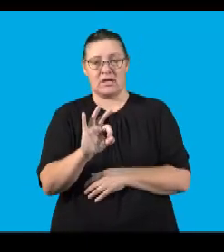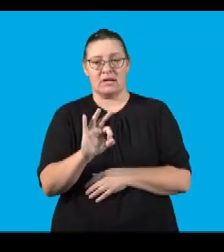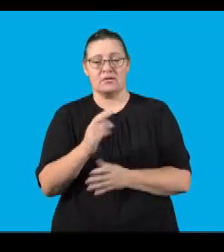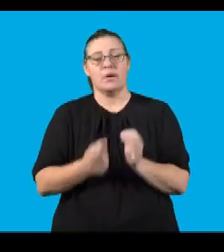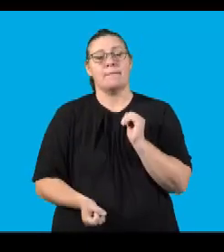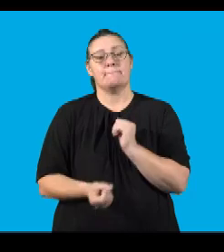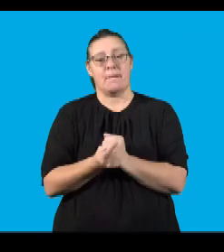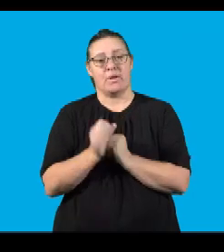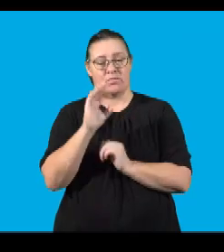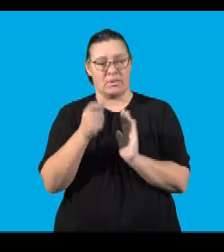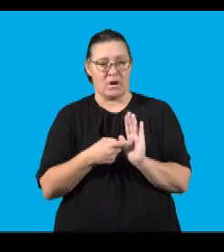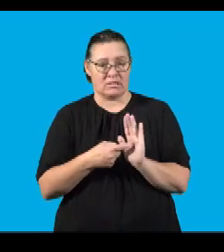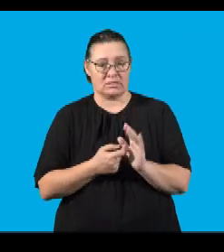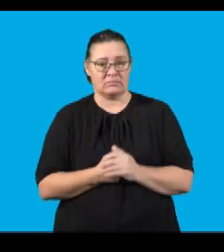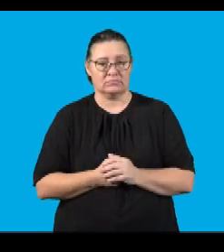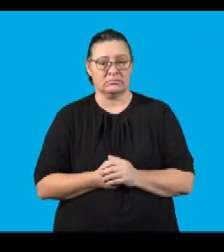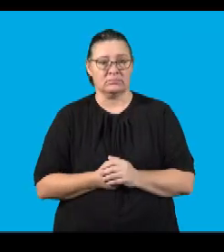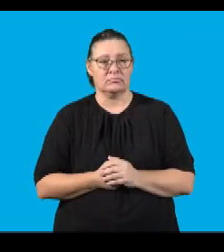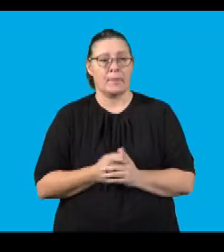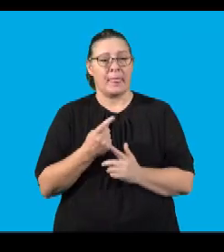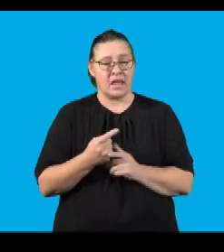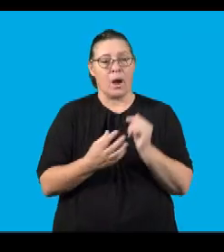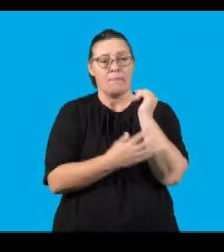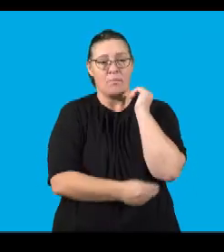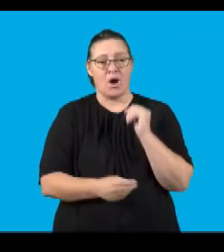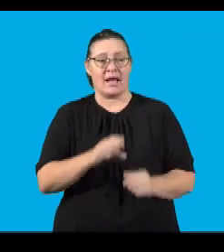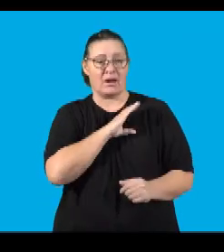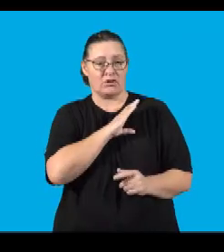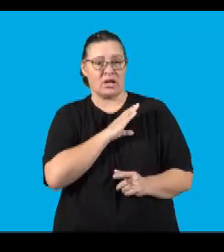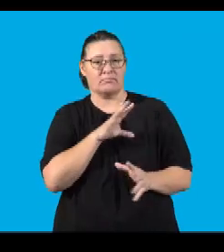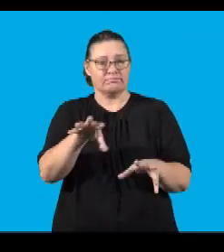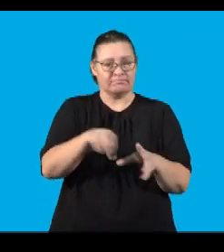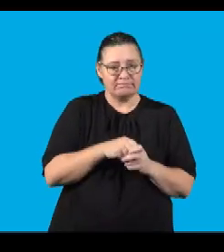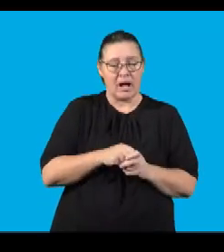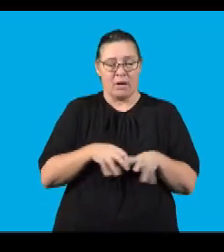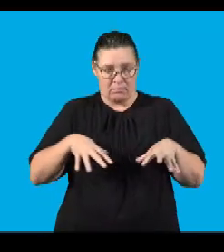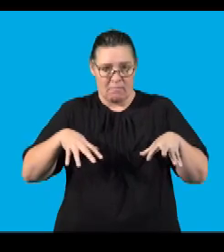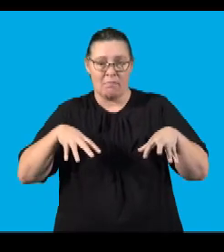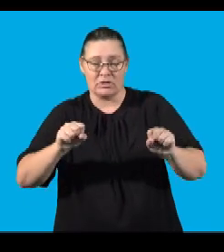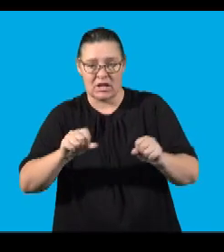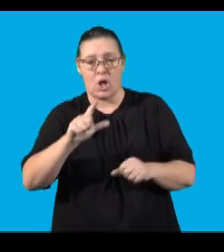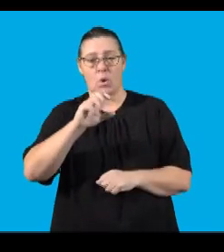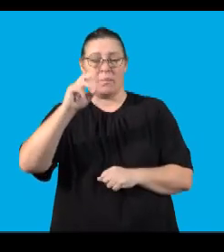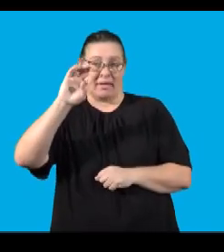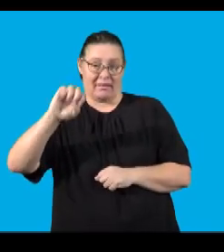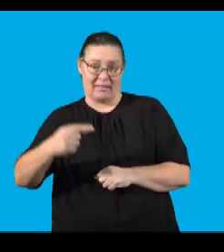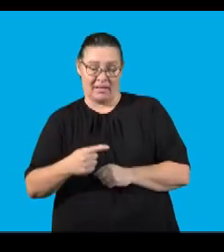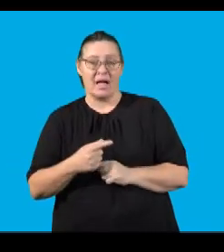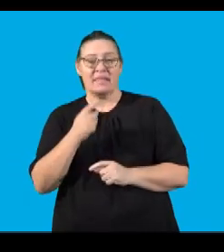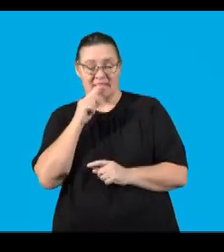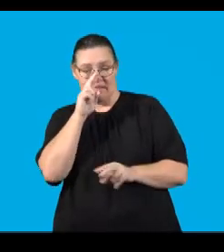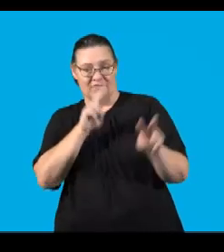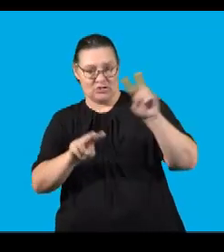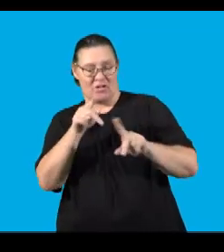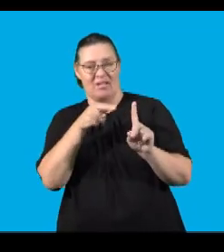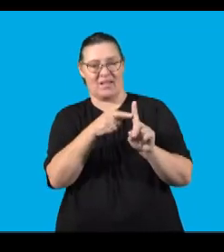to get your 3 marks. The poor character is hemmed in by the looming monster. That's a visual element. And